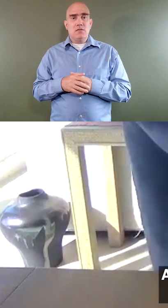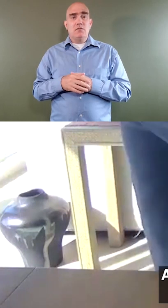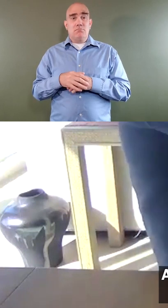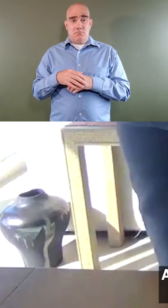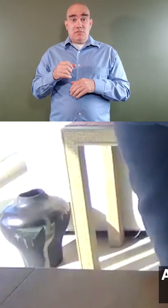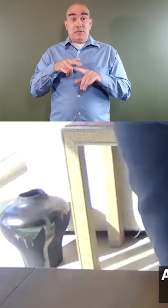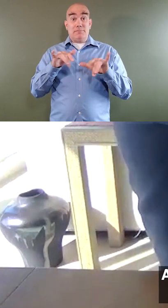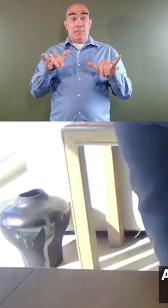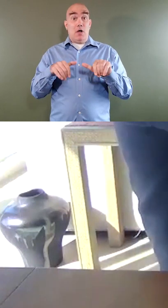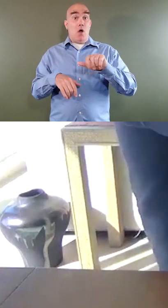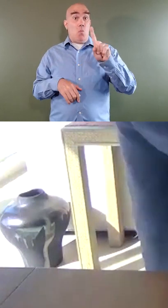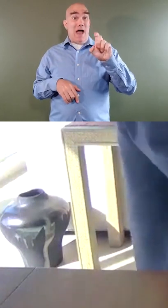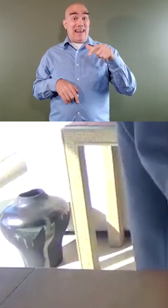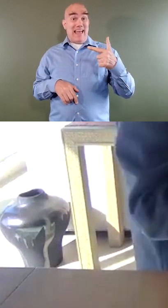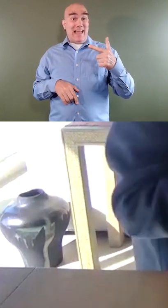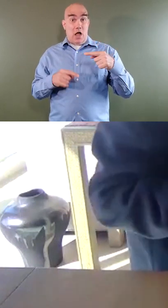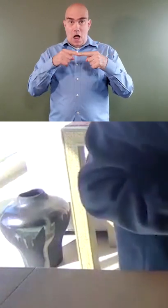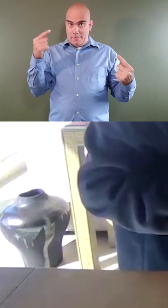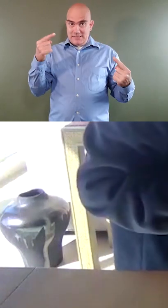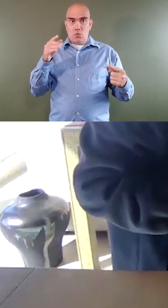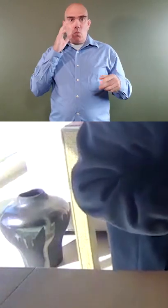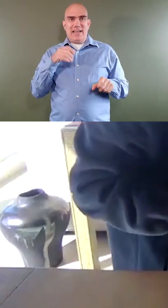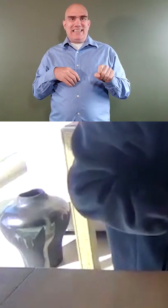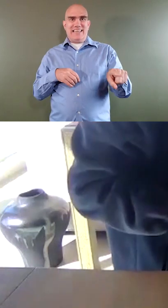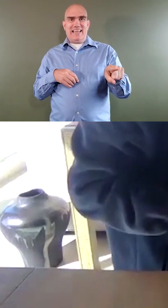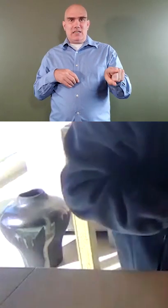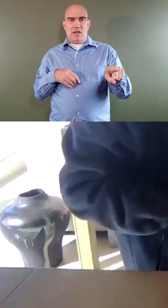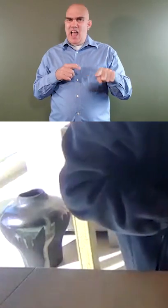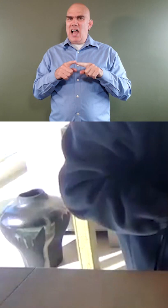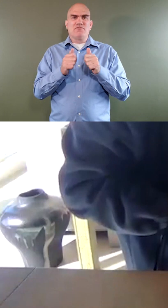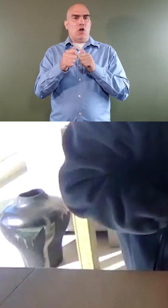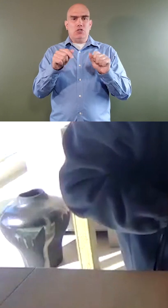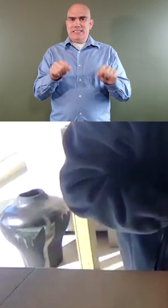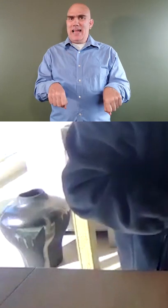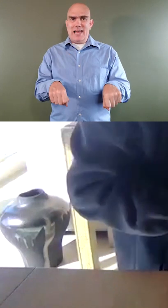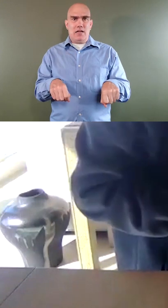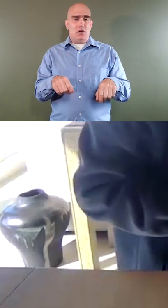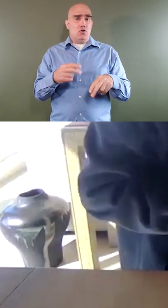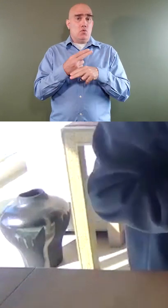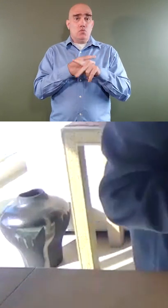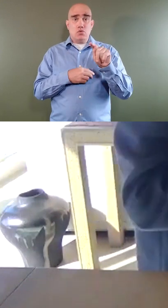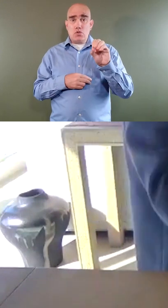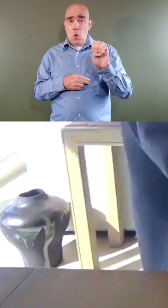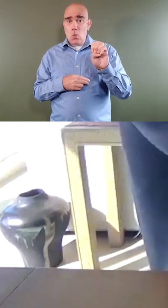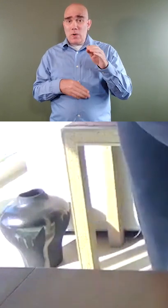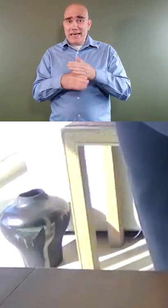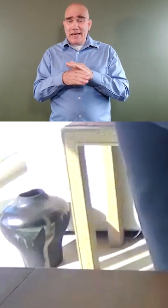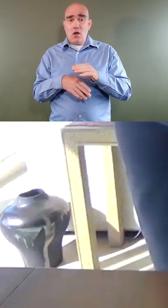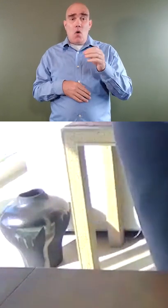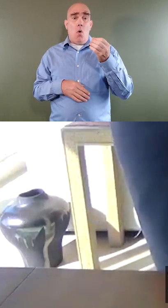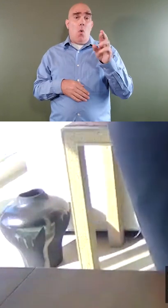to kick with the other leg. Kick out as far as you can, either using a toe